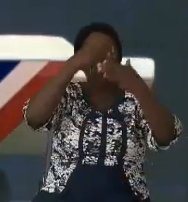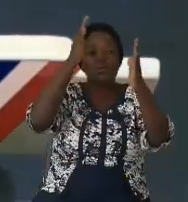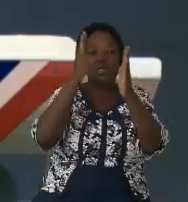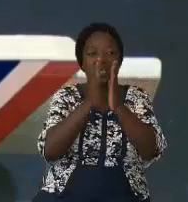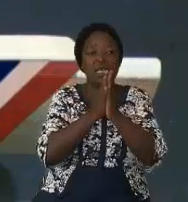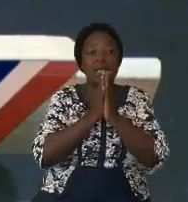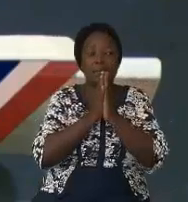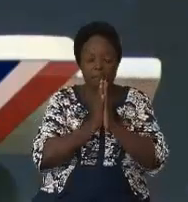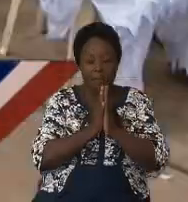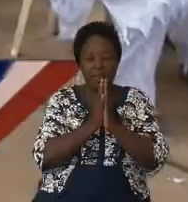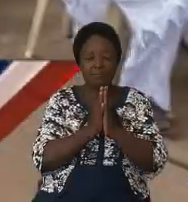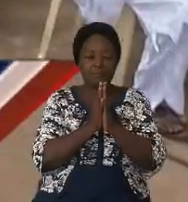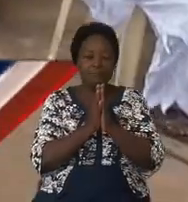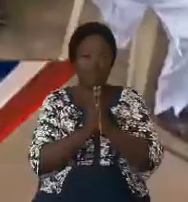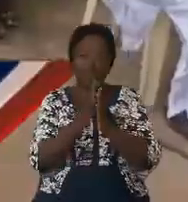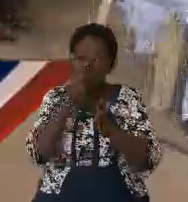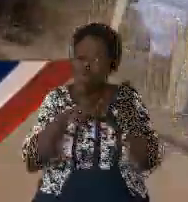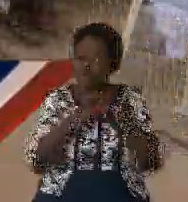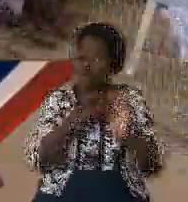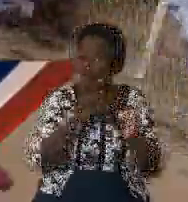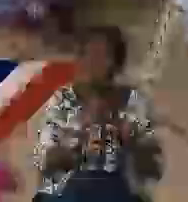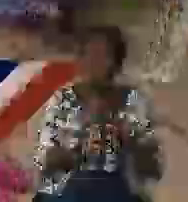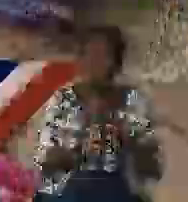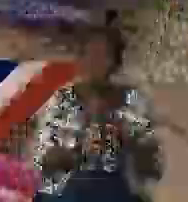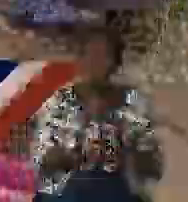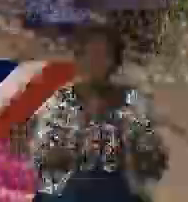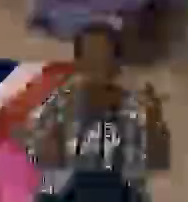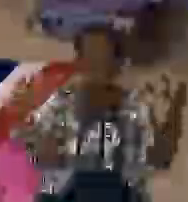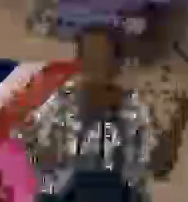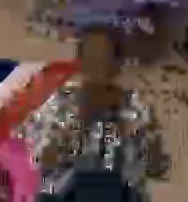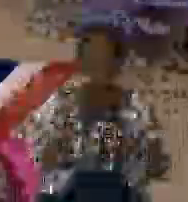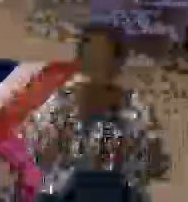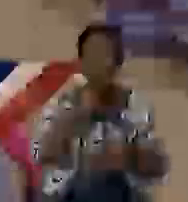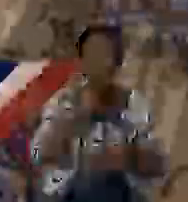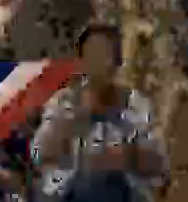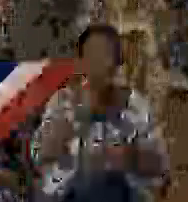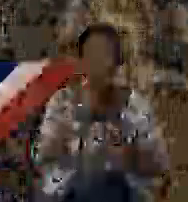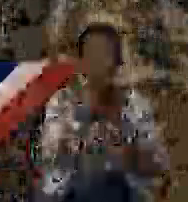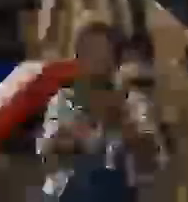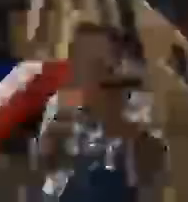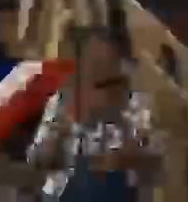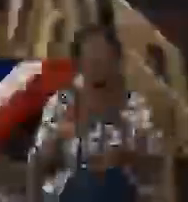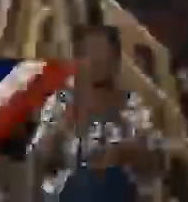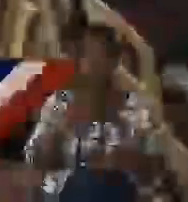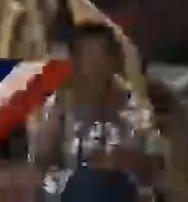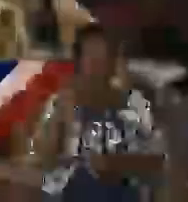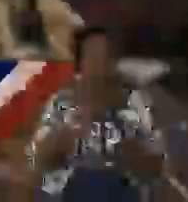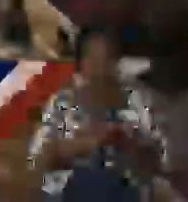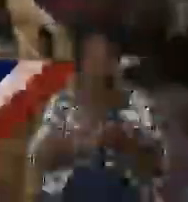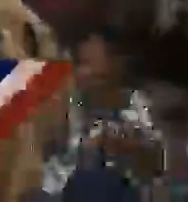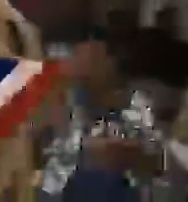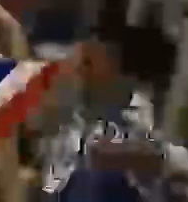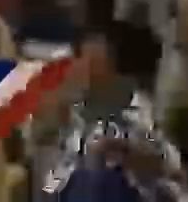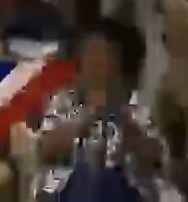ruin. Any amen over there? Amen. What does that mean? Iniquity shall not be